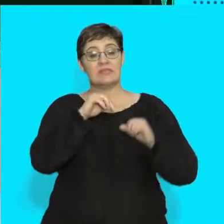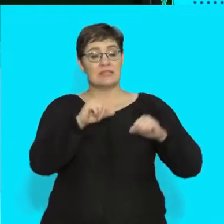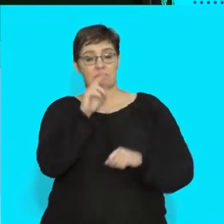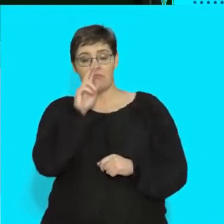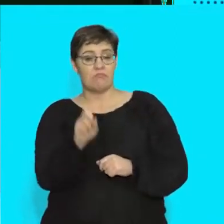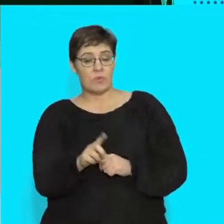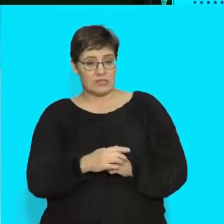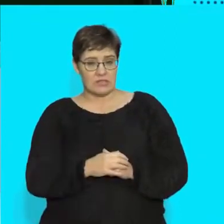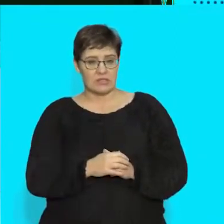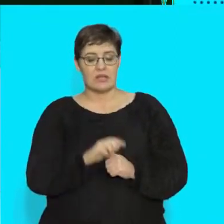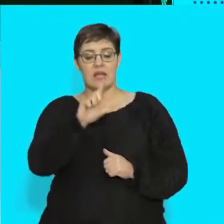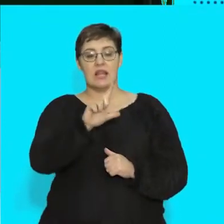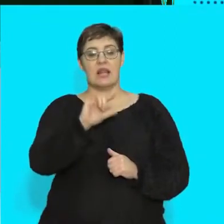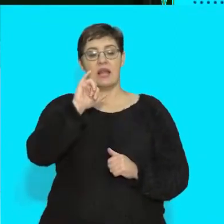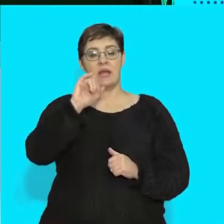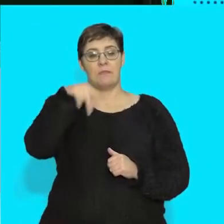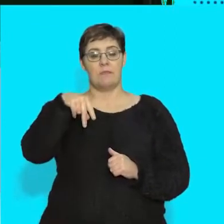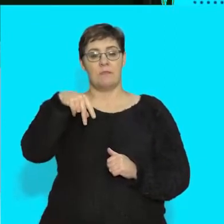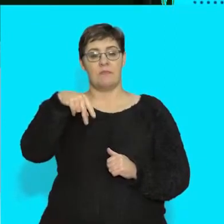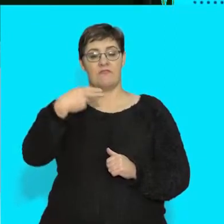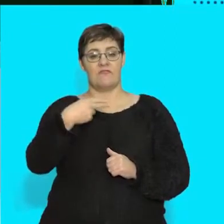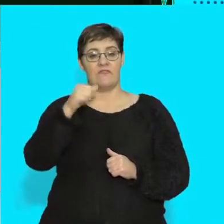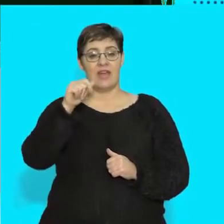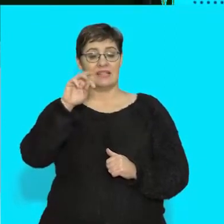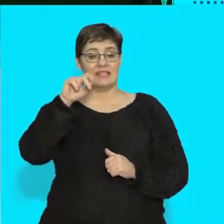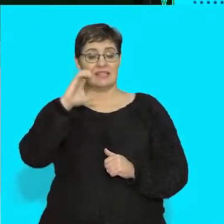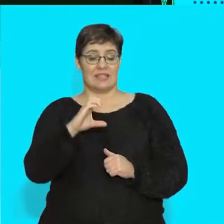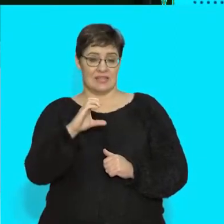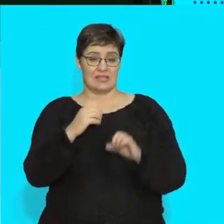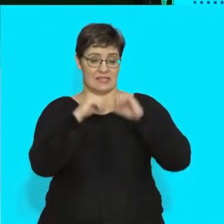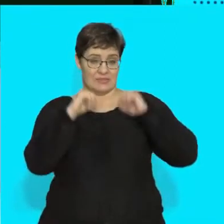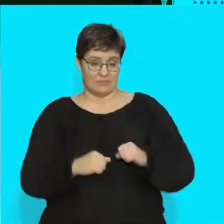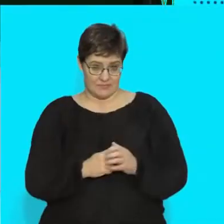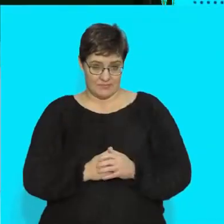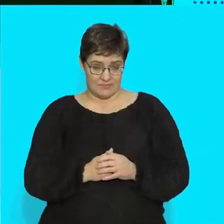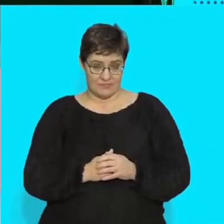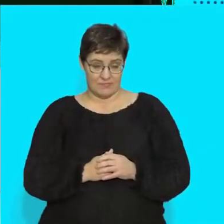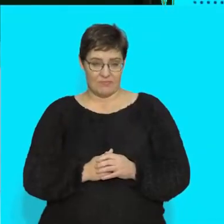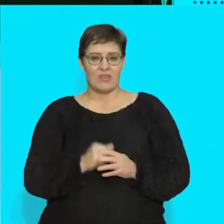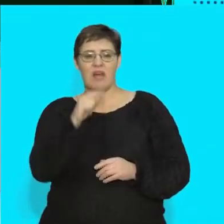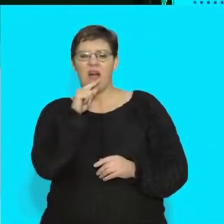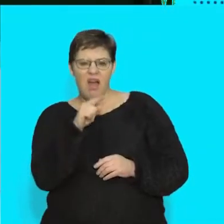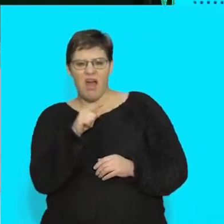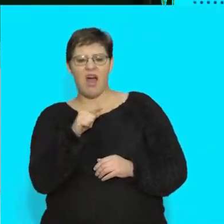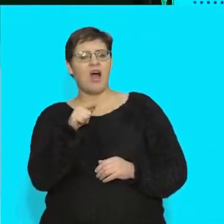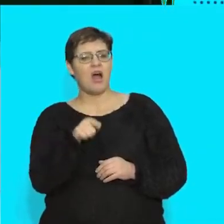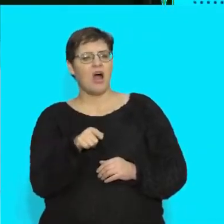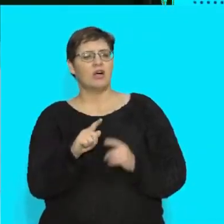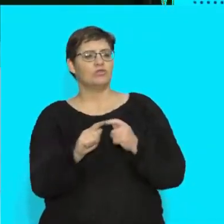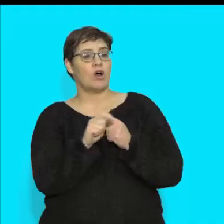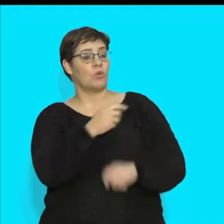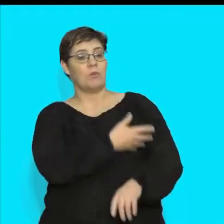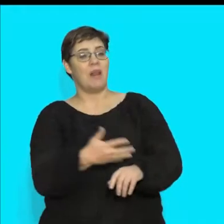your lymphatic system. It is also a transport system, but it's obviously not going to transport